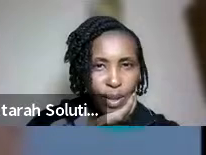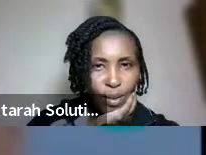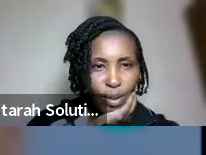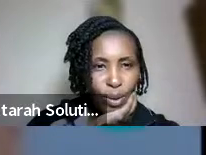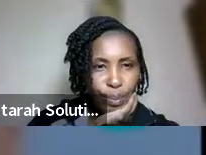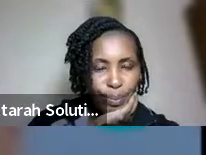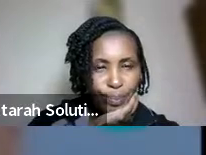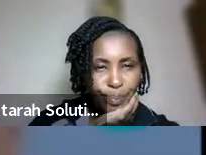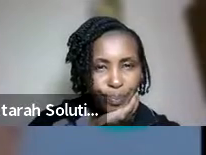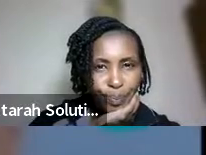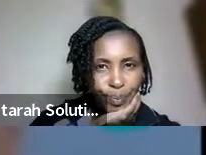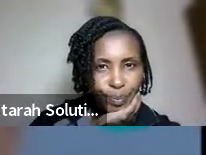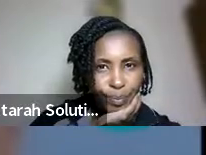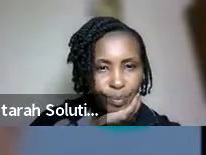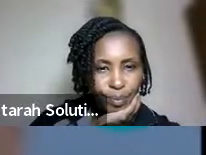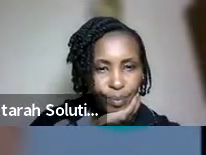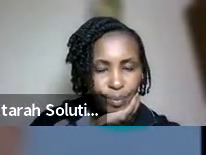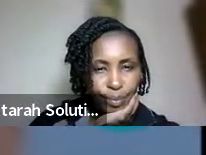Pressure, we don't have volume.